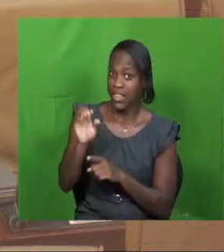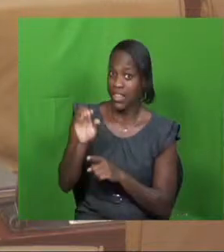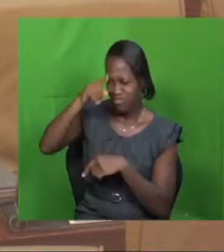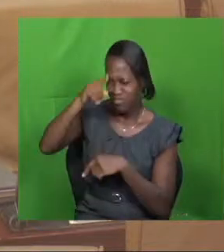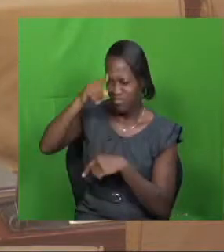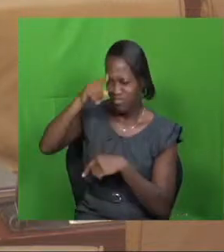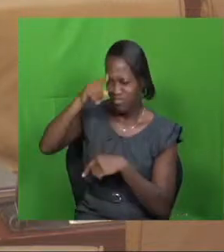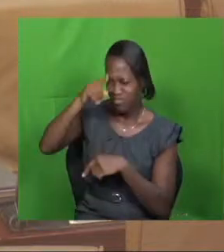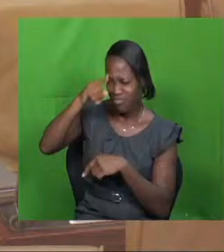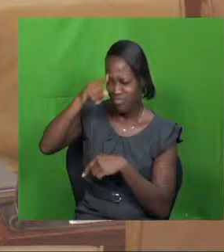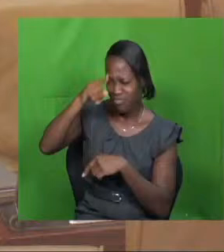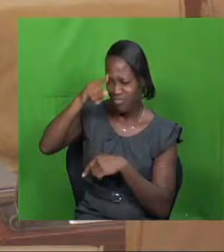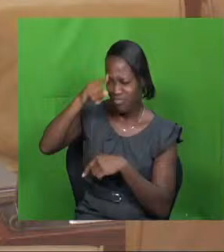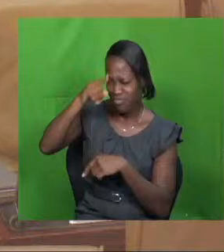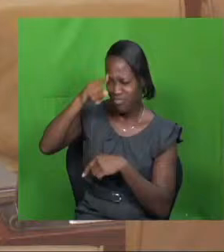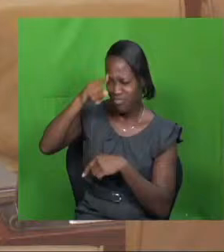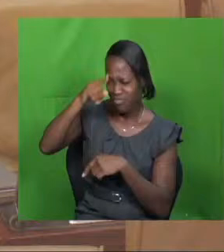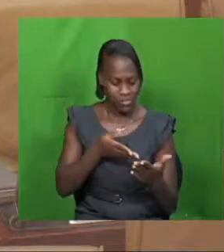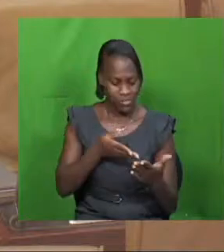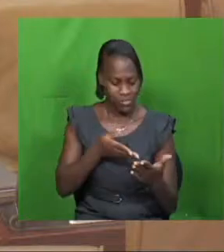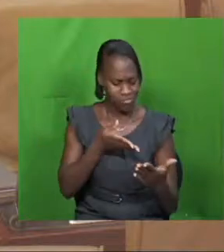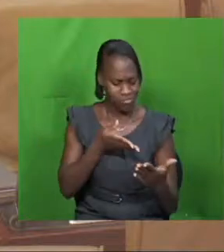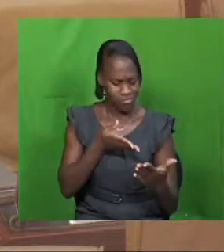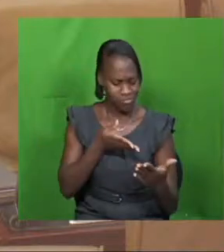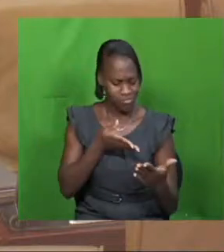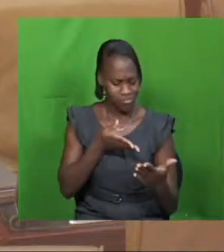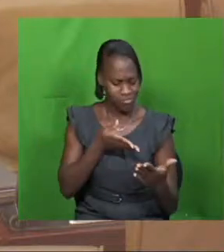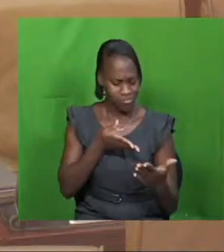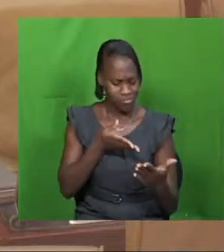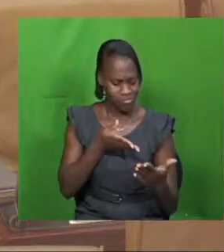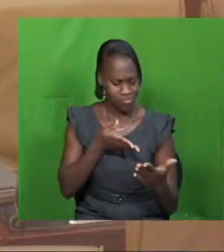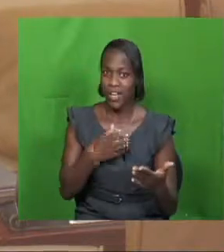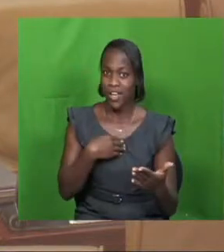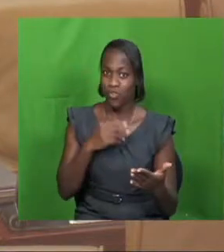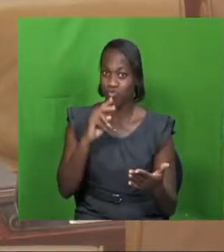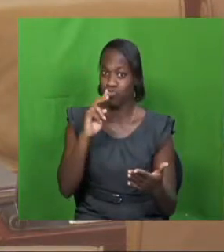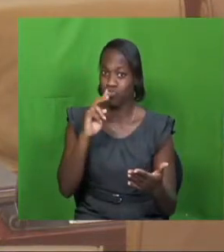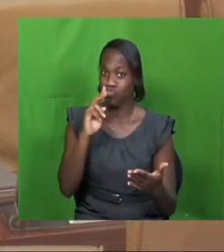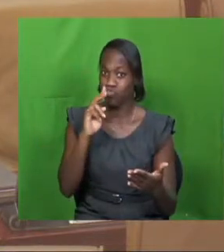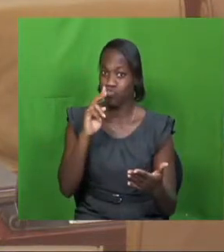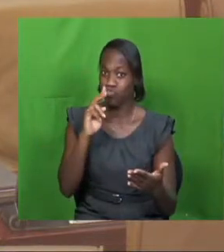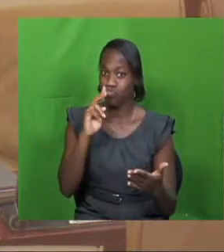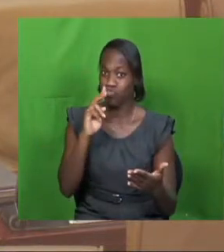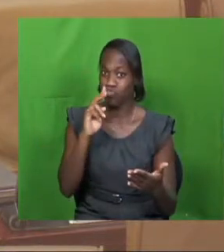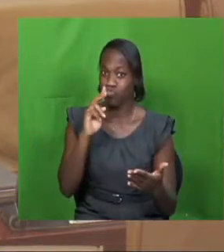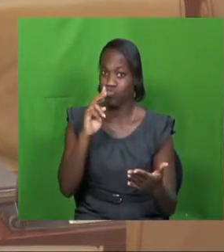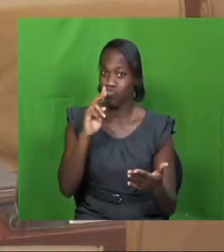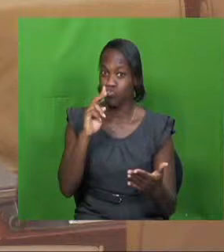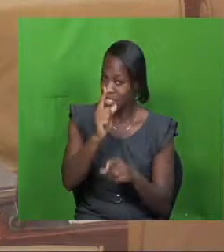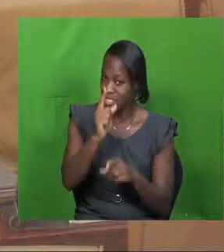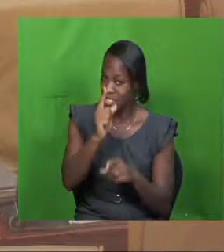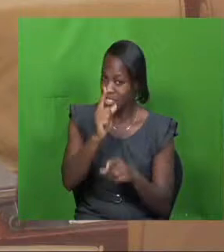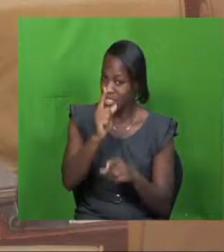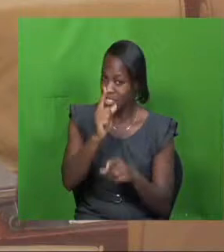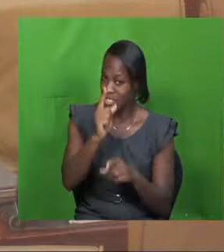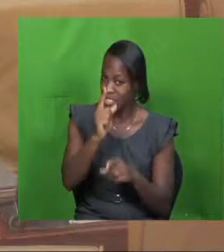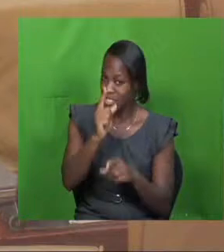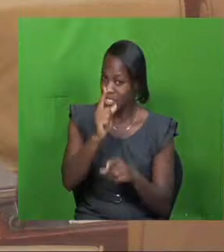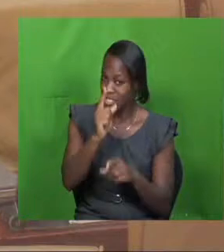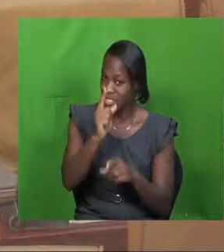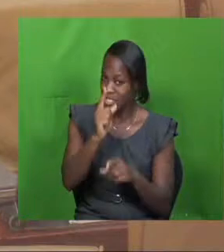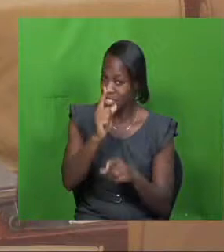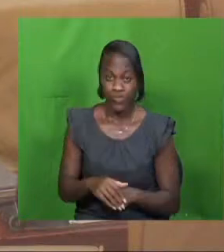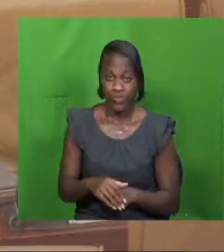what we have here is it looks like a double O. It should be one. It should be one O.